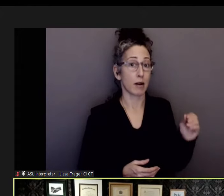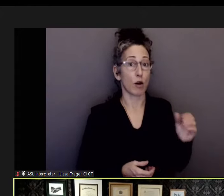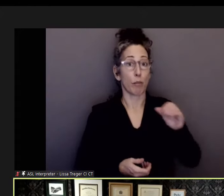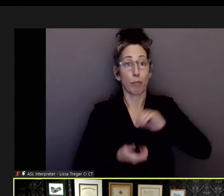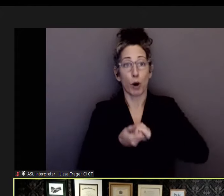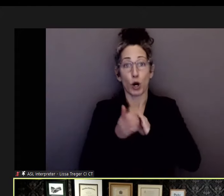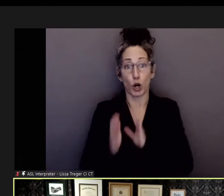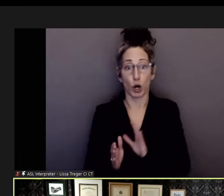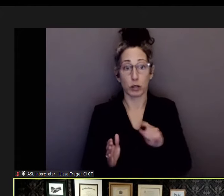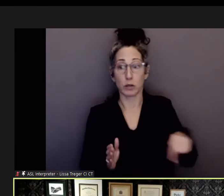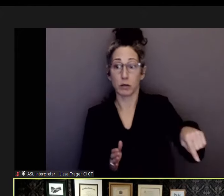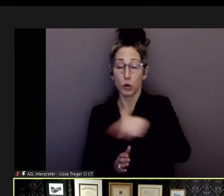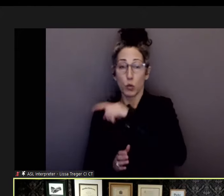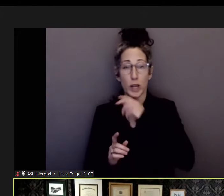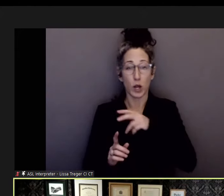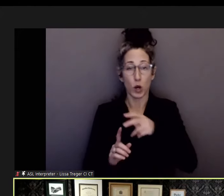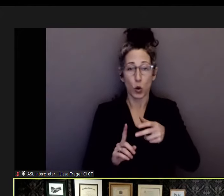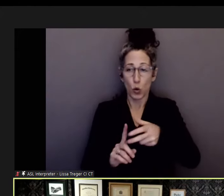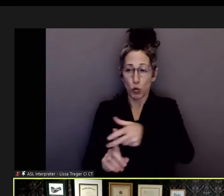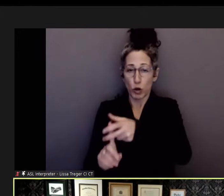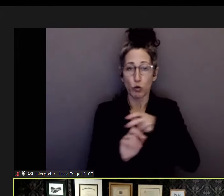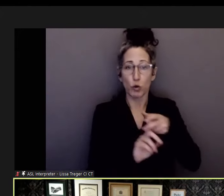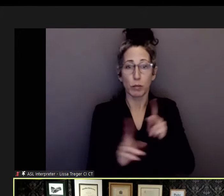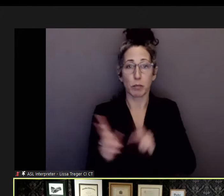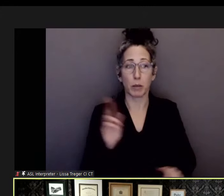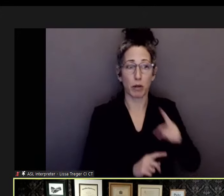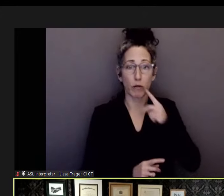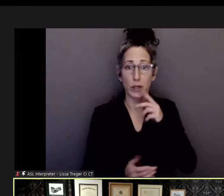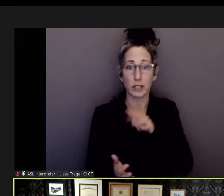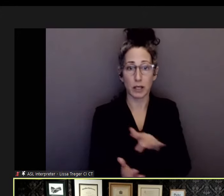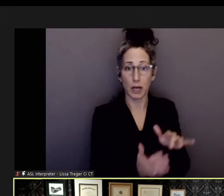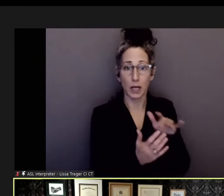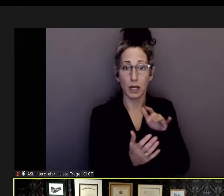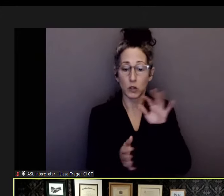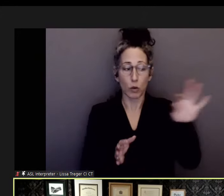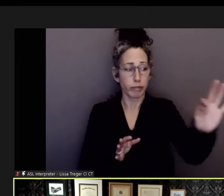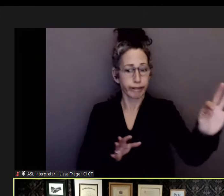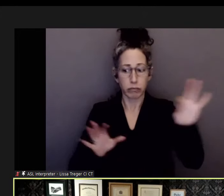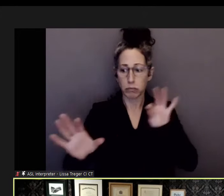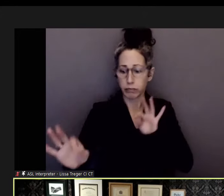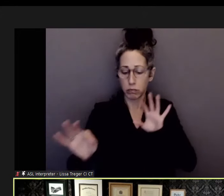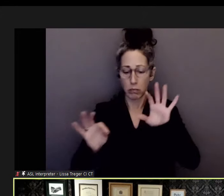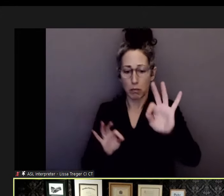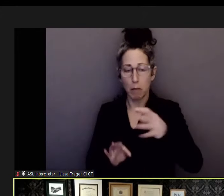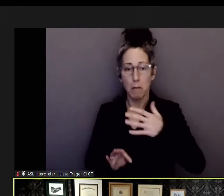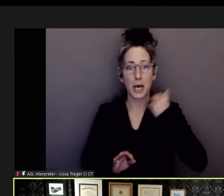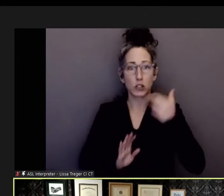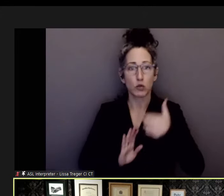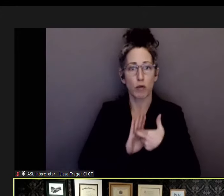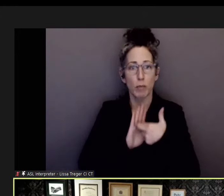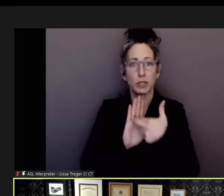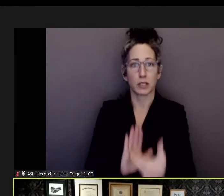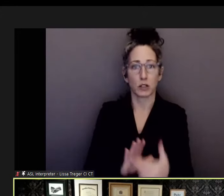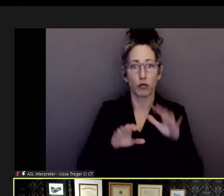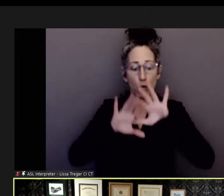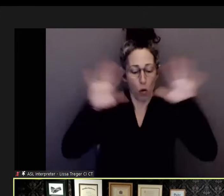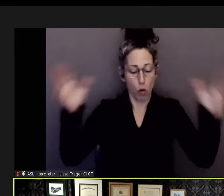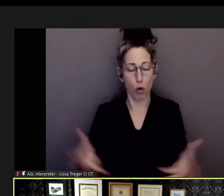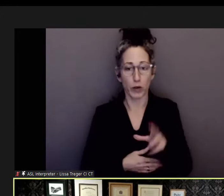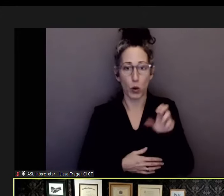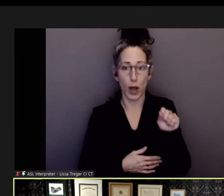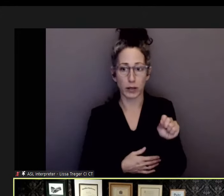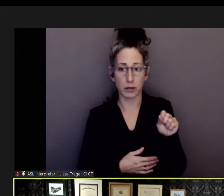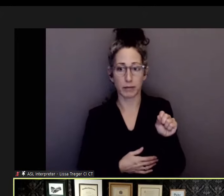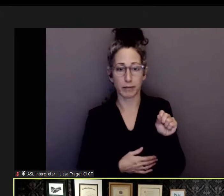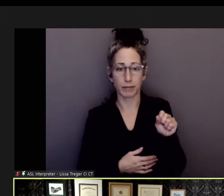recruit a population for the study that best represented the United States, and particularly those at risk for COVID-19 disease. And as you can